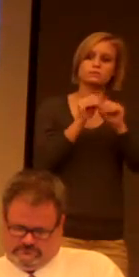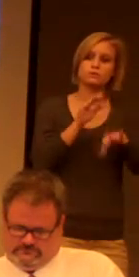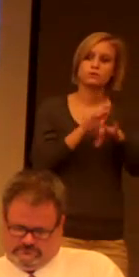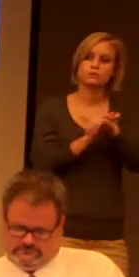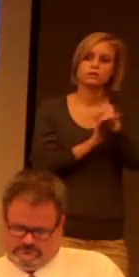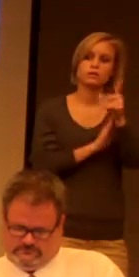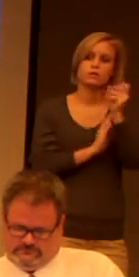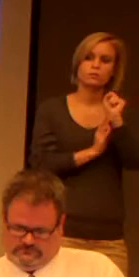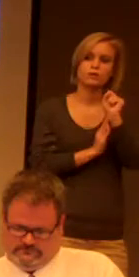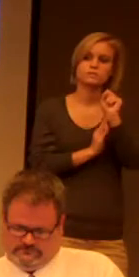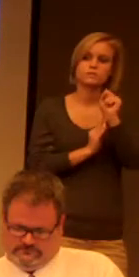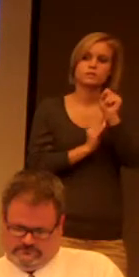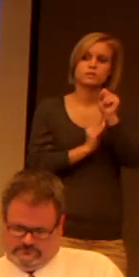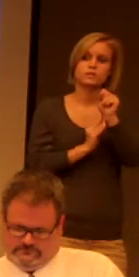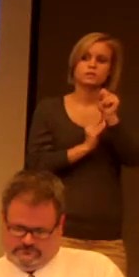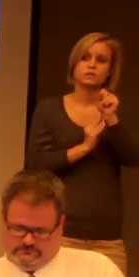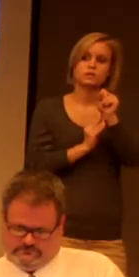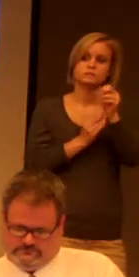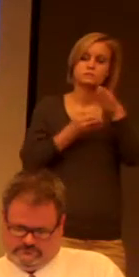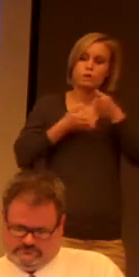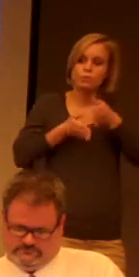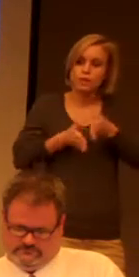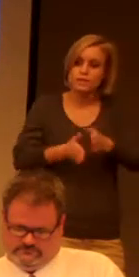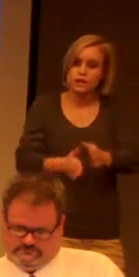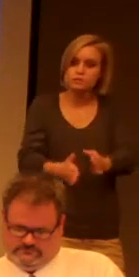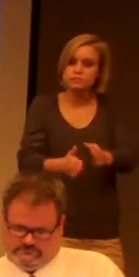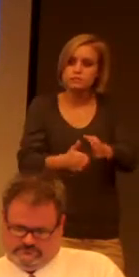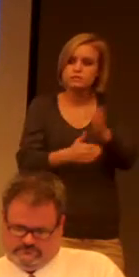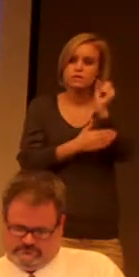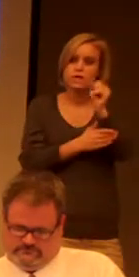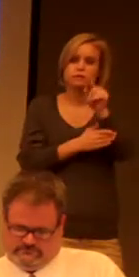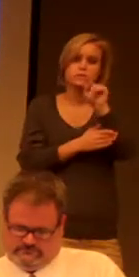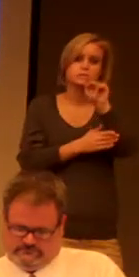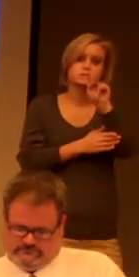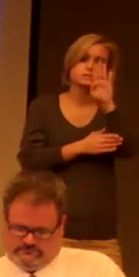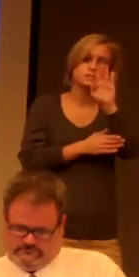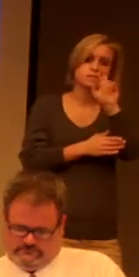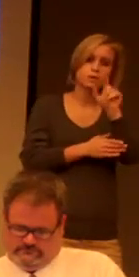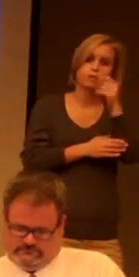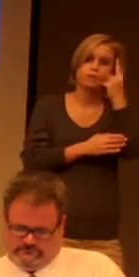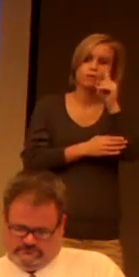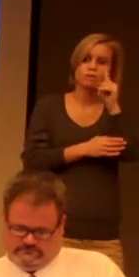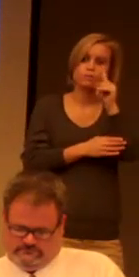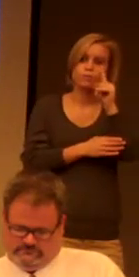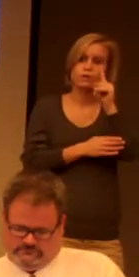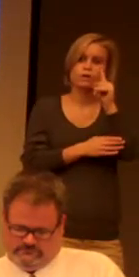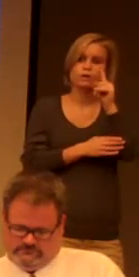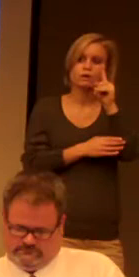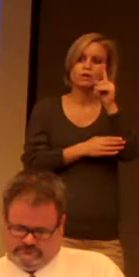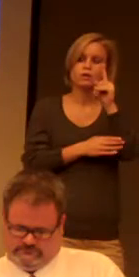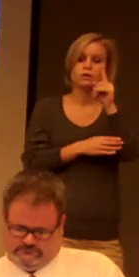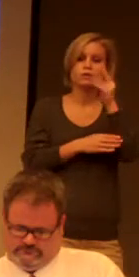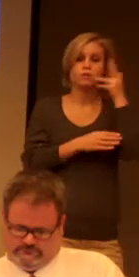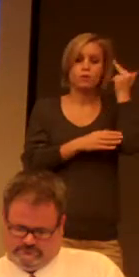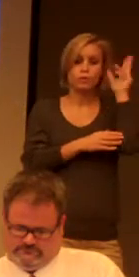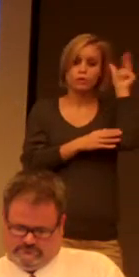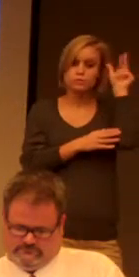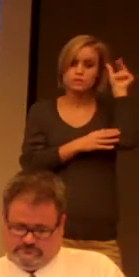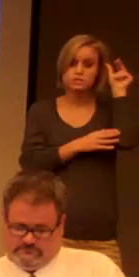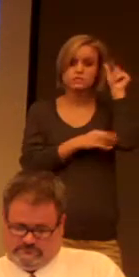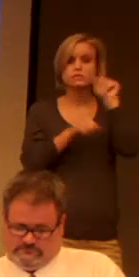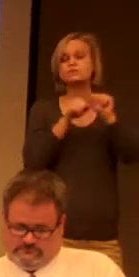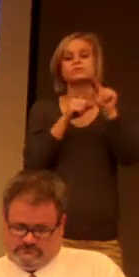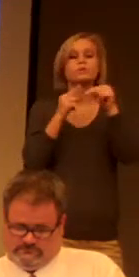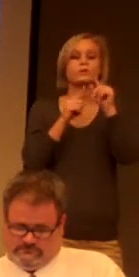a passageway that went downstairs. There were stables for the horses. And the Baha'i's lived on the second floor. So when you went in those